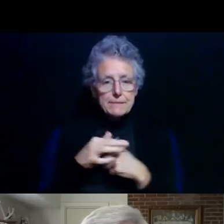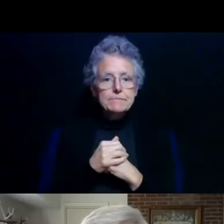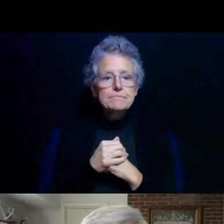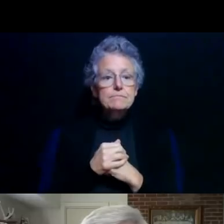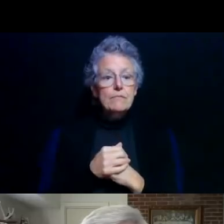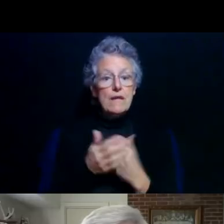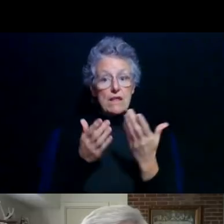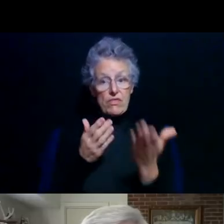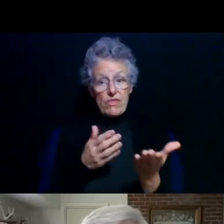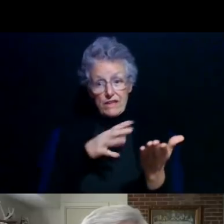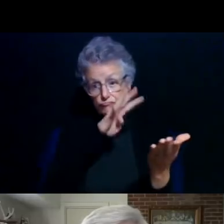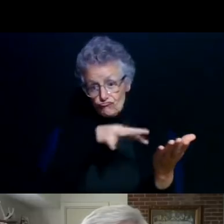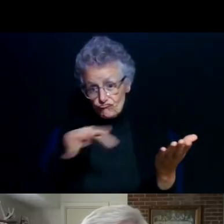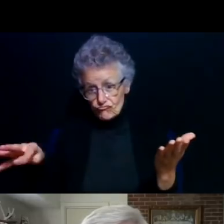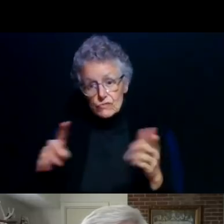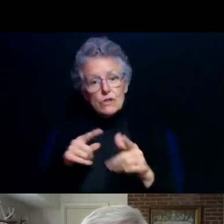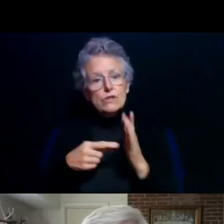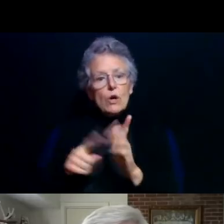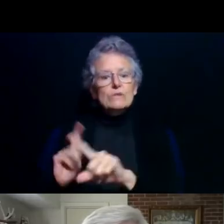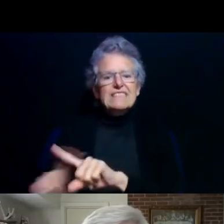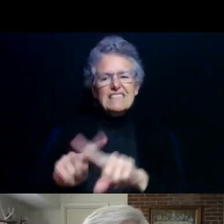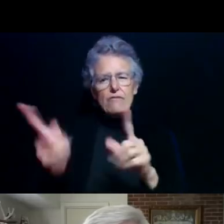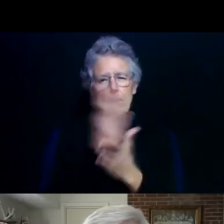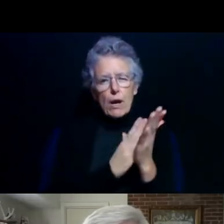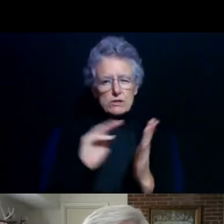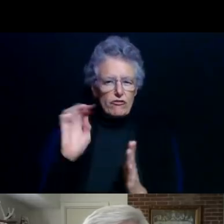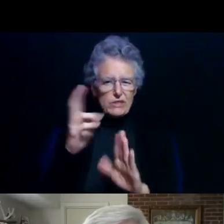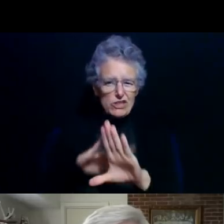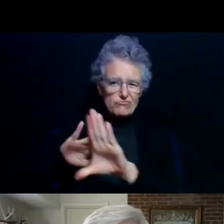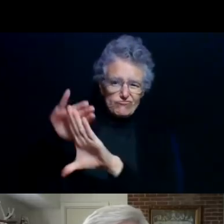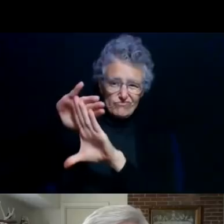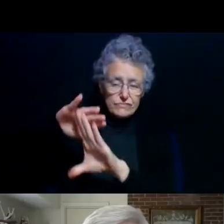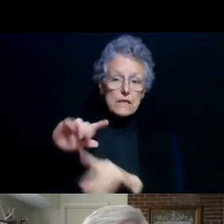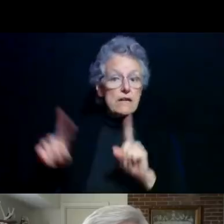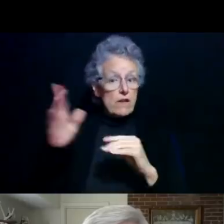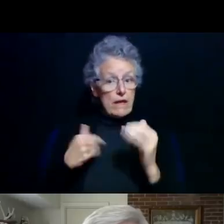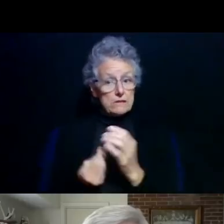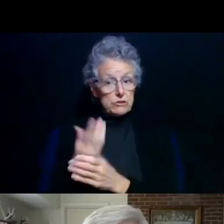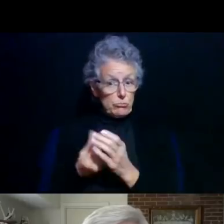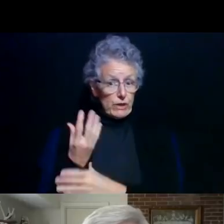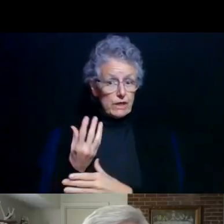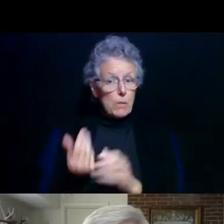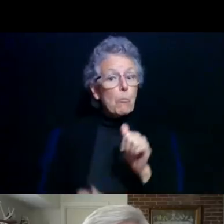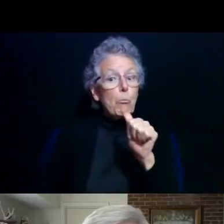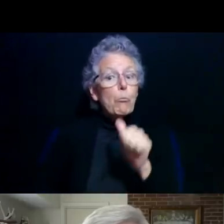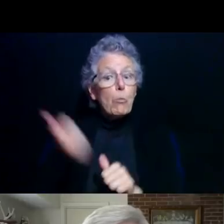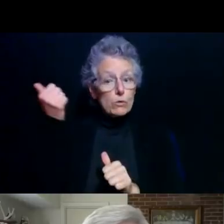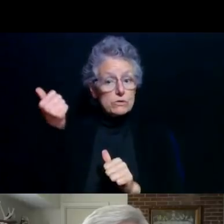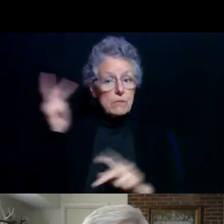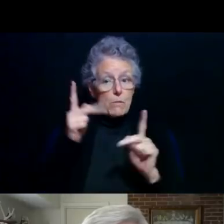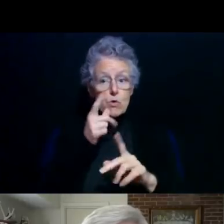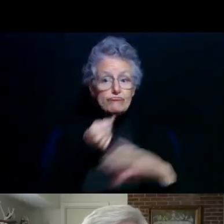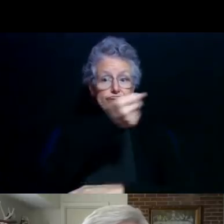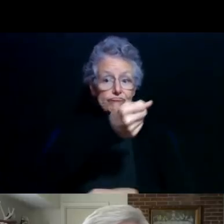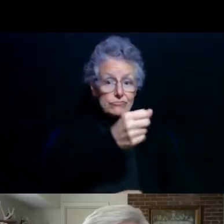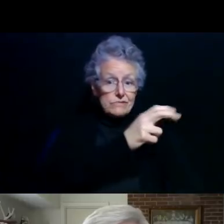This just shows you the different regions, and unlike what we saw in the spring, actually the majority of the hospitalizations are